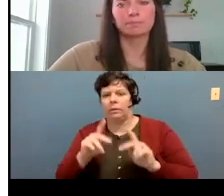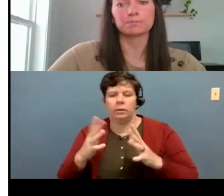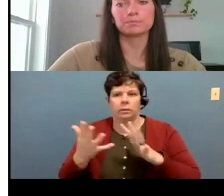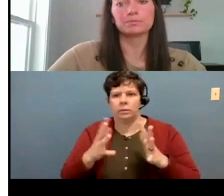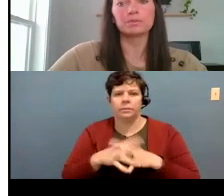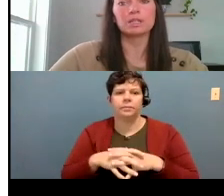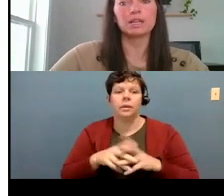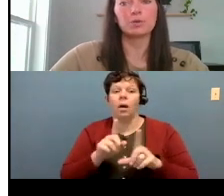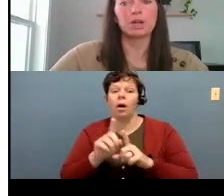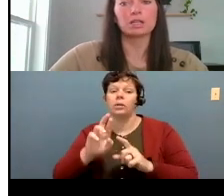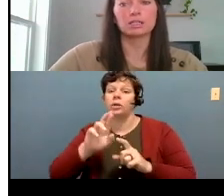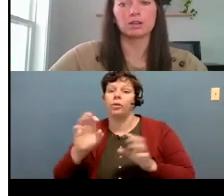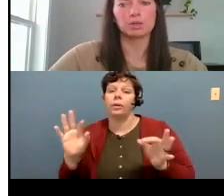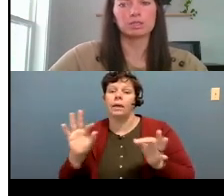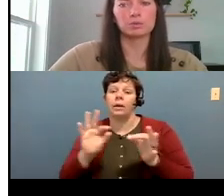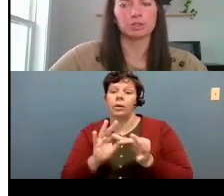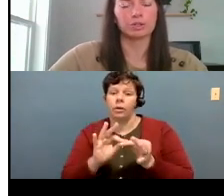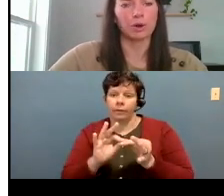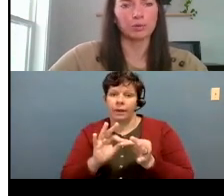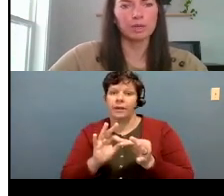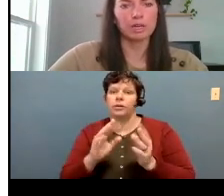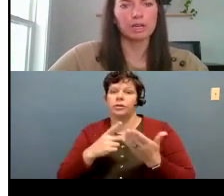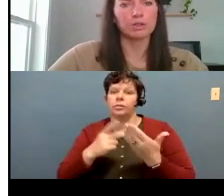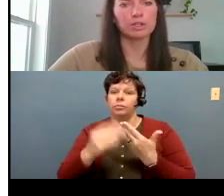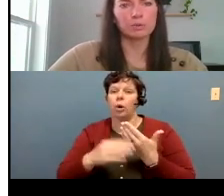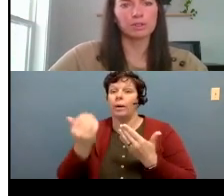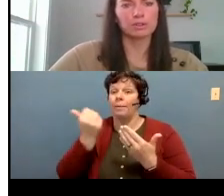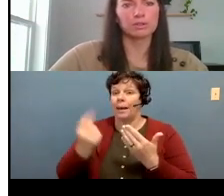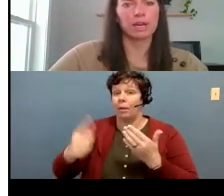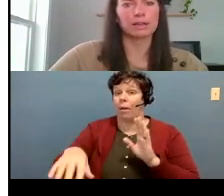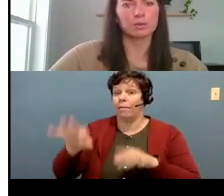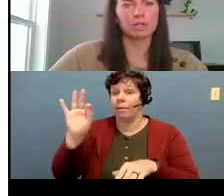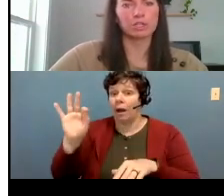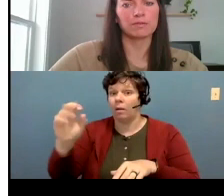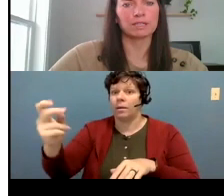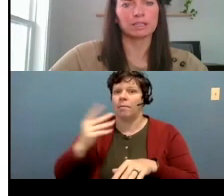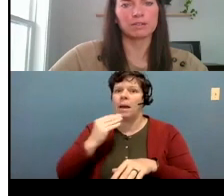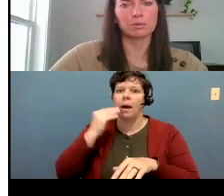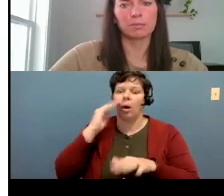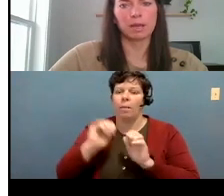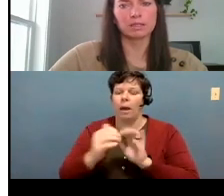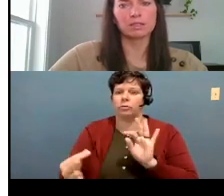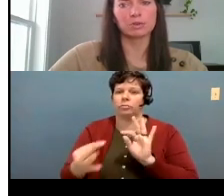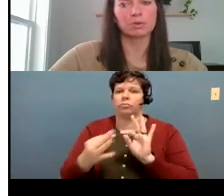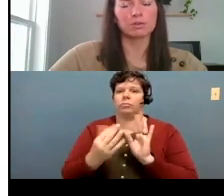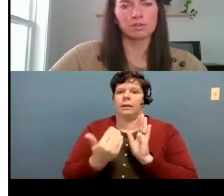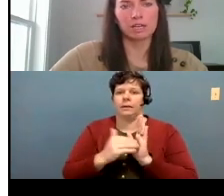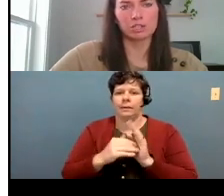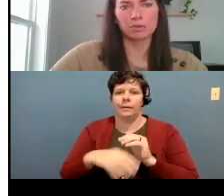program to help lost loved ones return home. So this will include the exhumation of identified remains